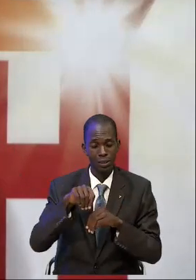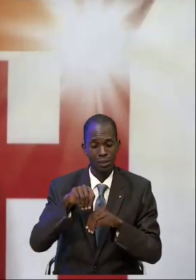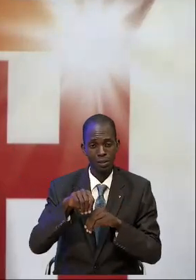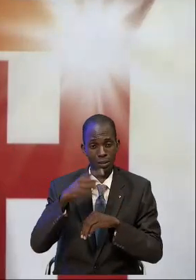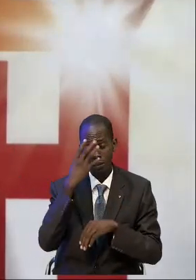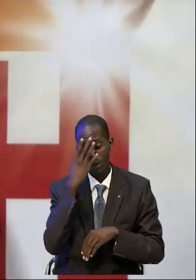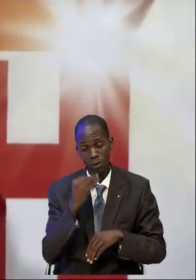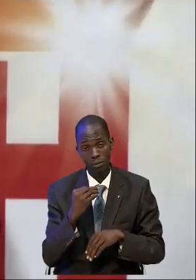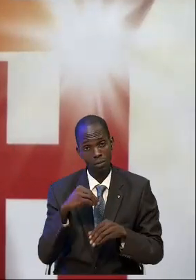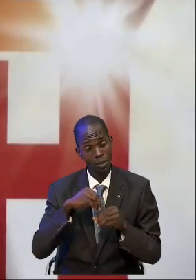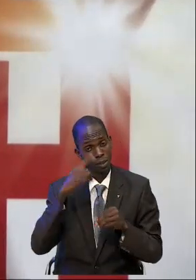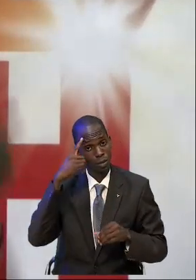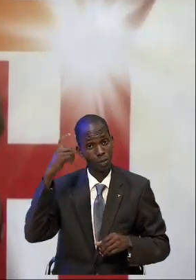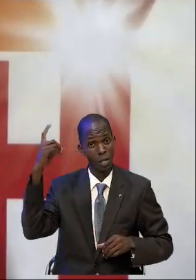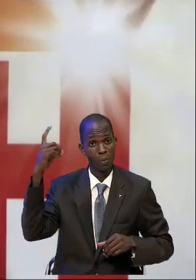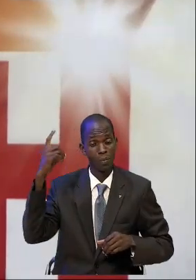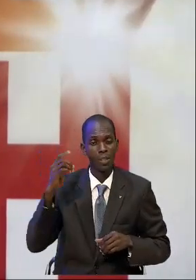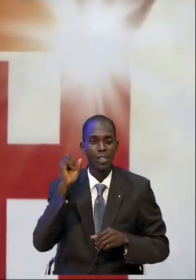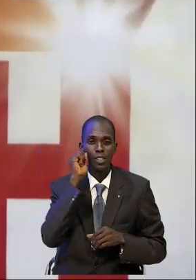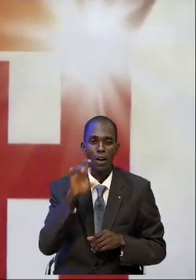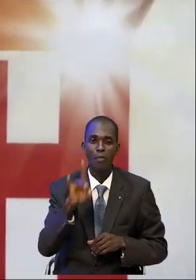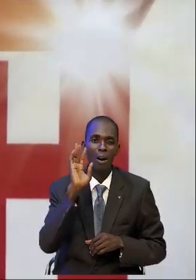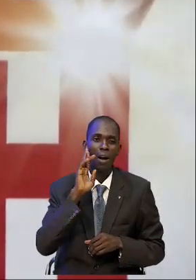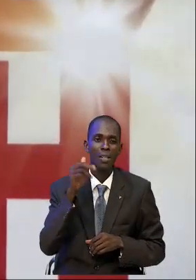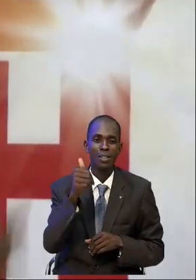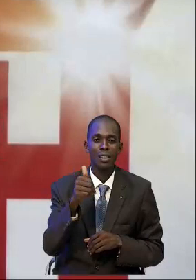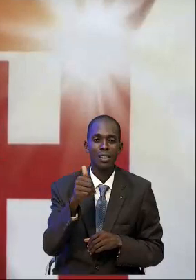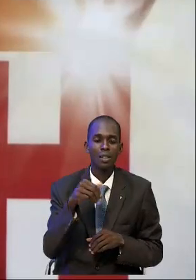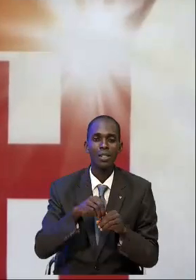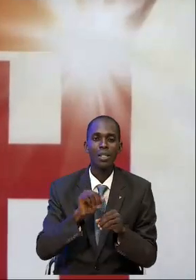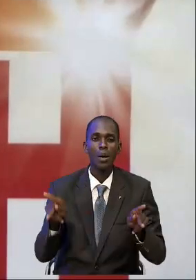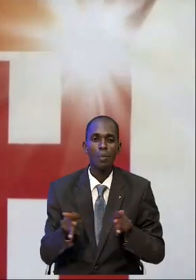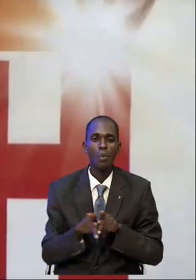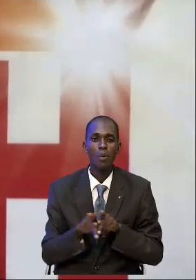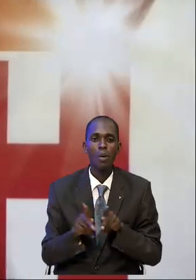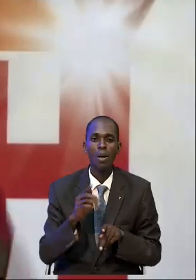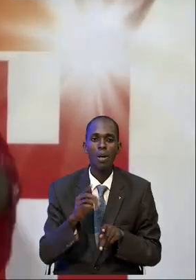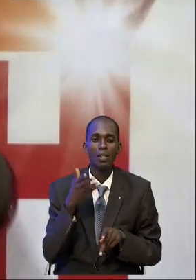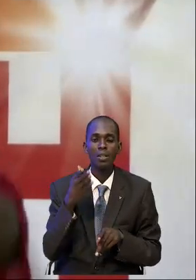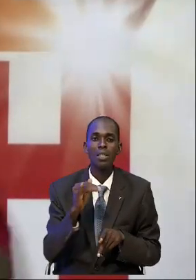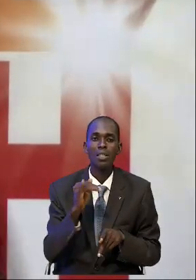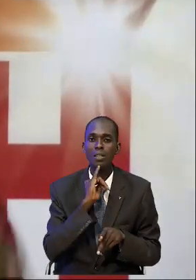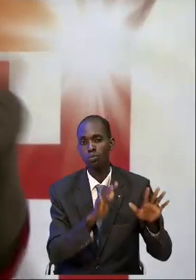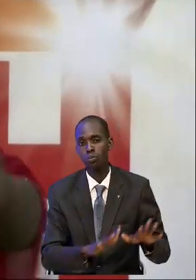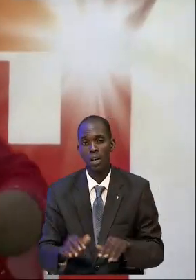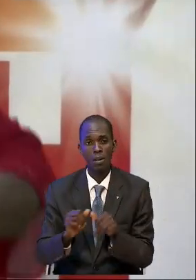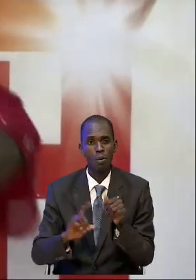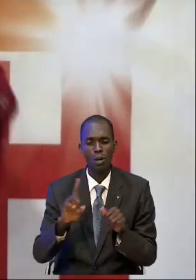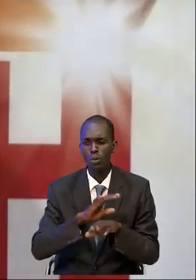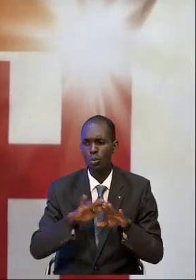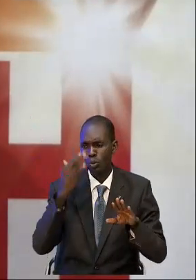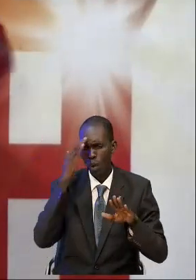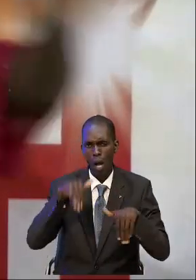We were praying. Reaching a day, I was sleeping in the dream. While in the dream, I found myself in a place where